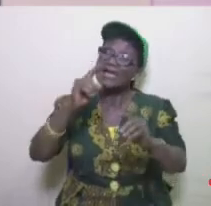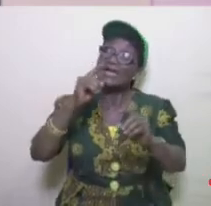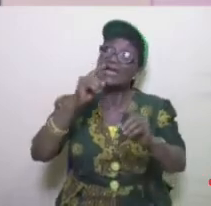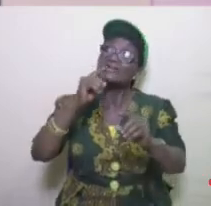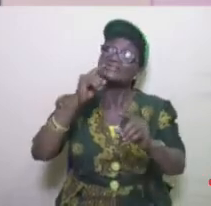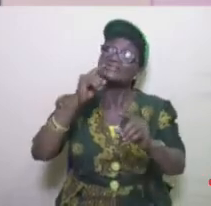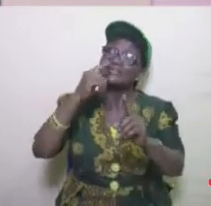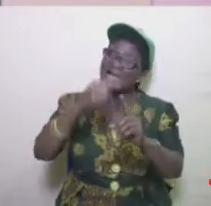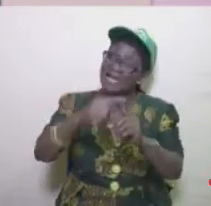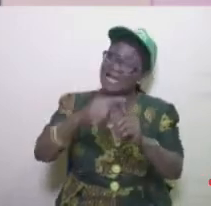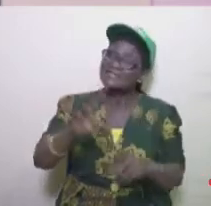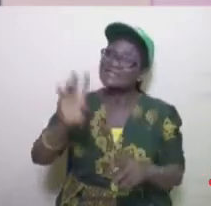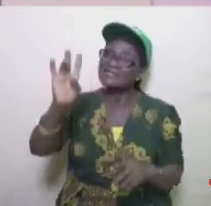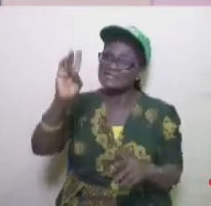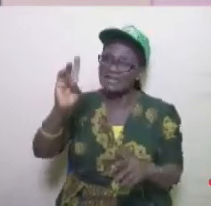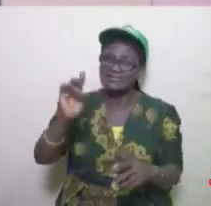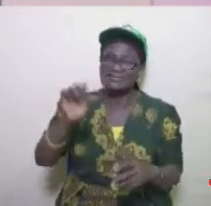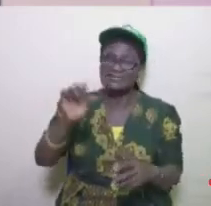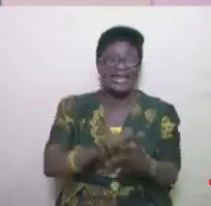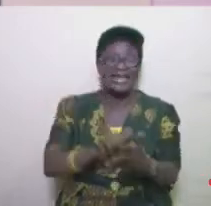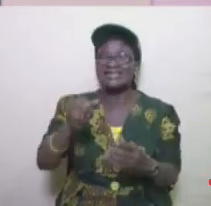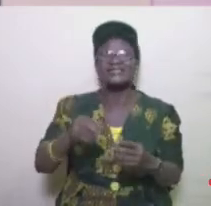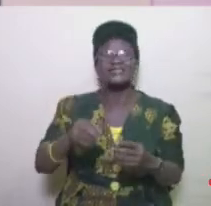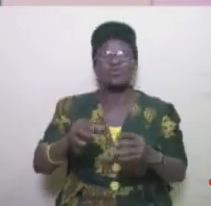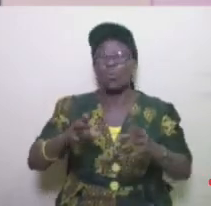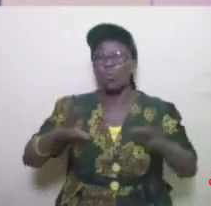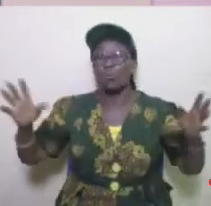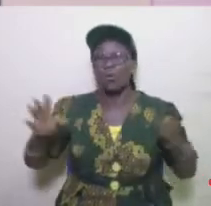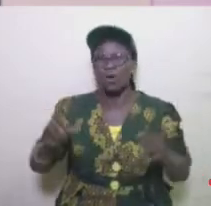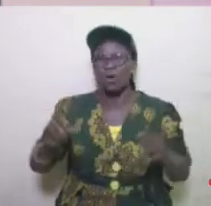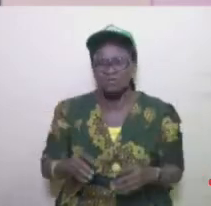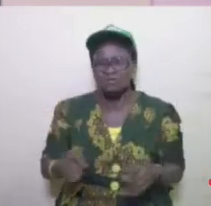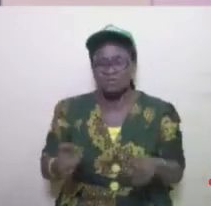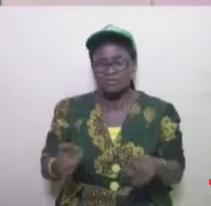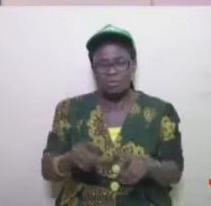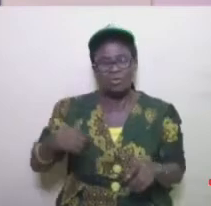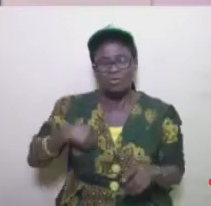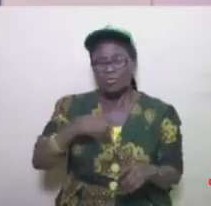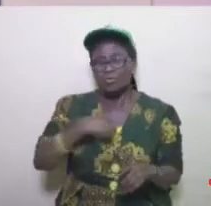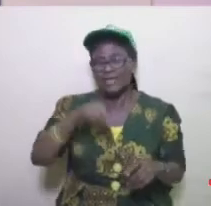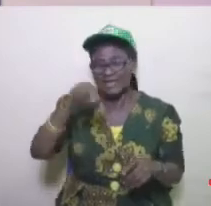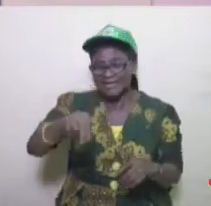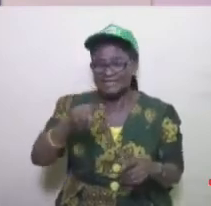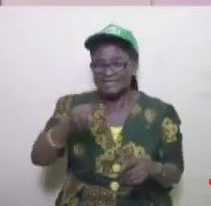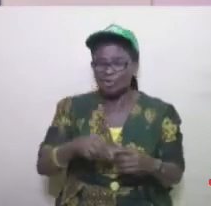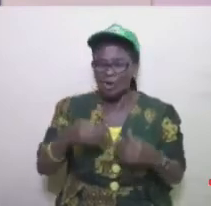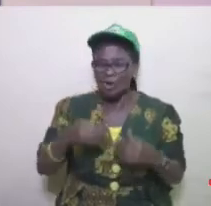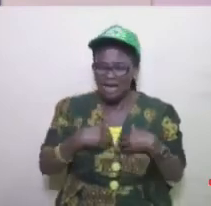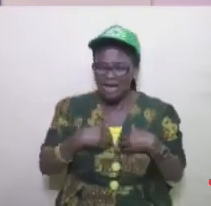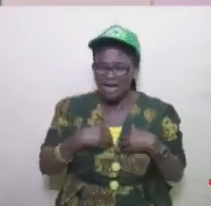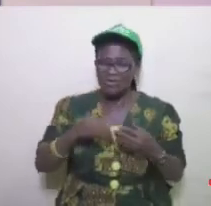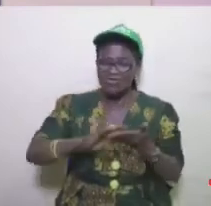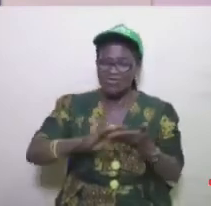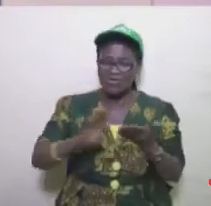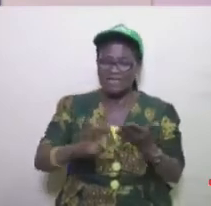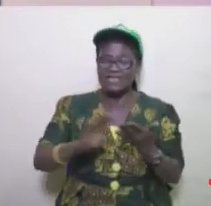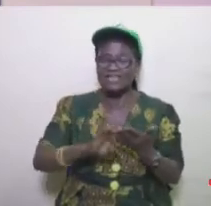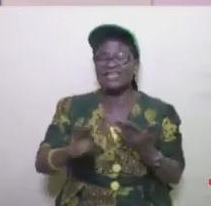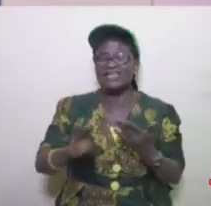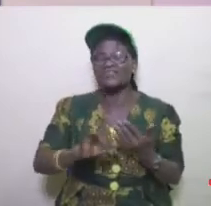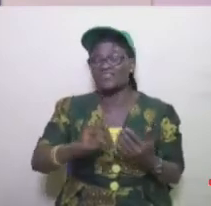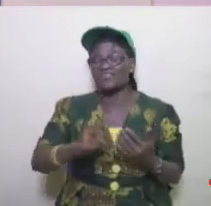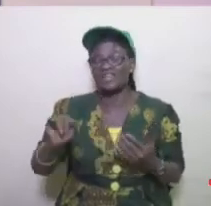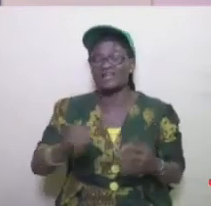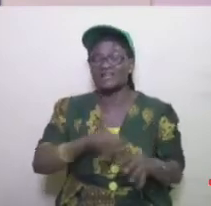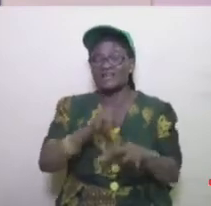that's quite huge. So we need to have a forgiving nature. Number 6, which is the second